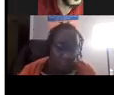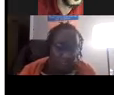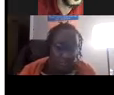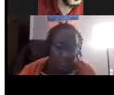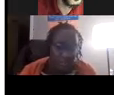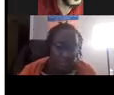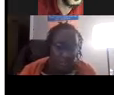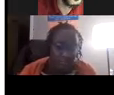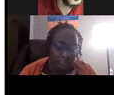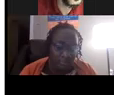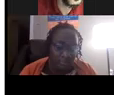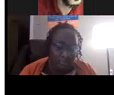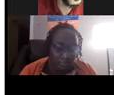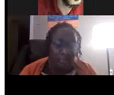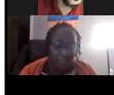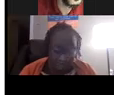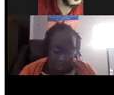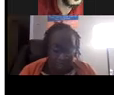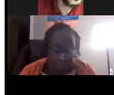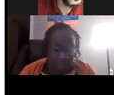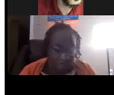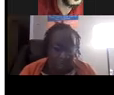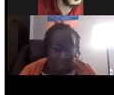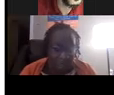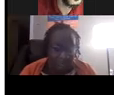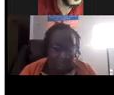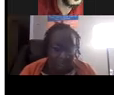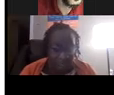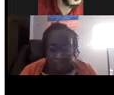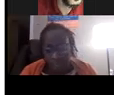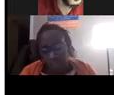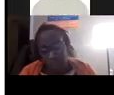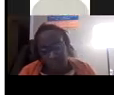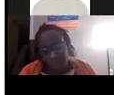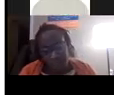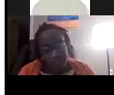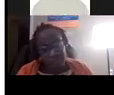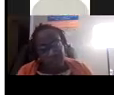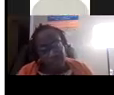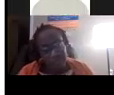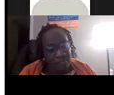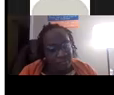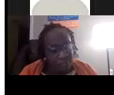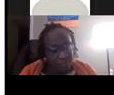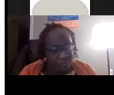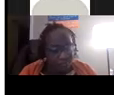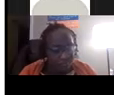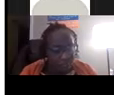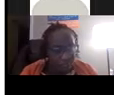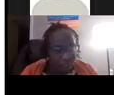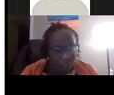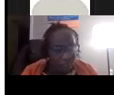have disabilities are people of color. And so we're giving a false picture of